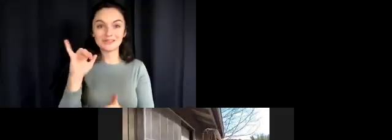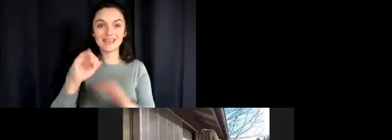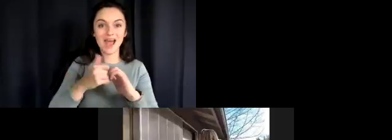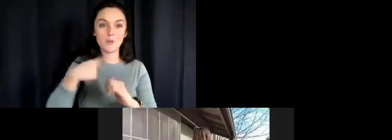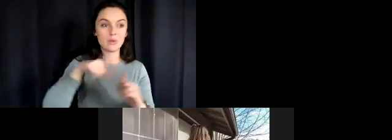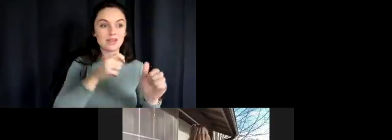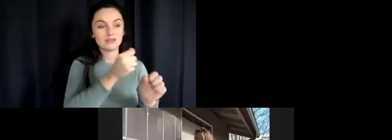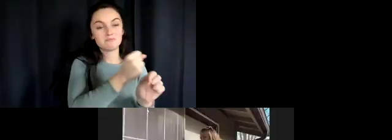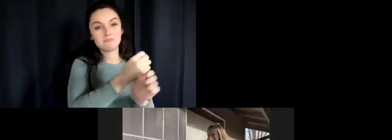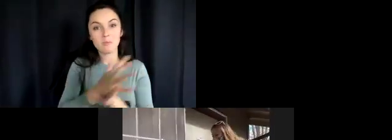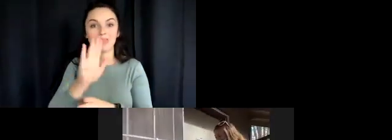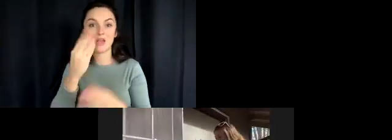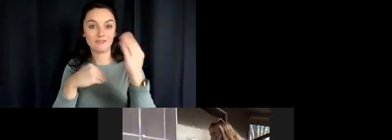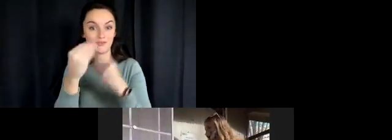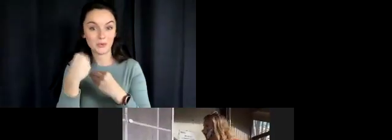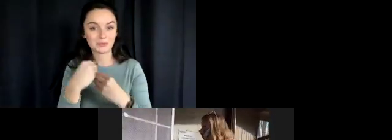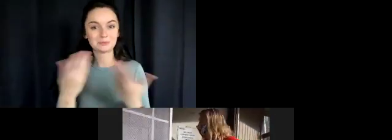food. Oh, fun.